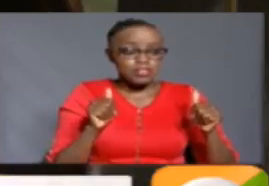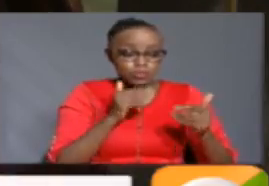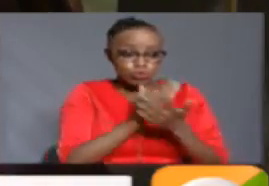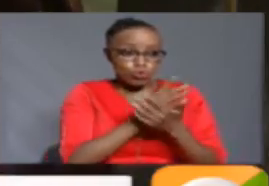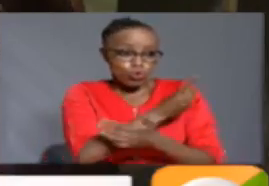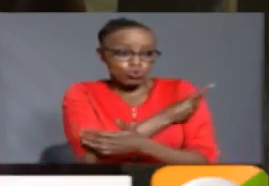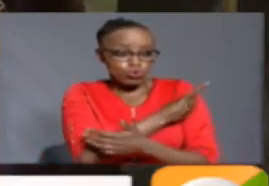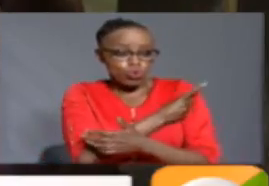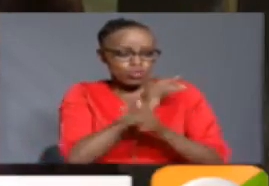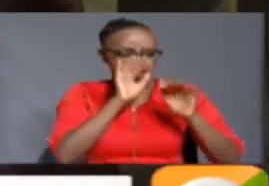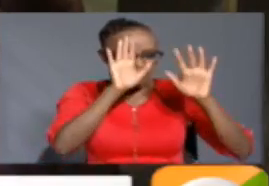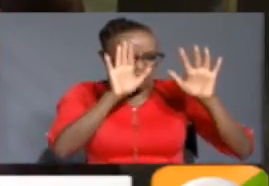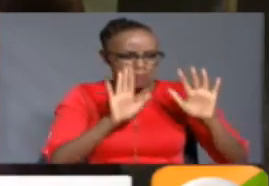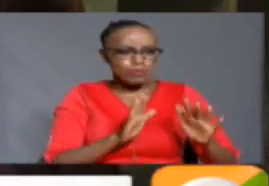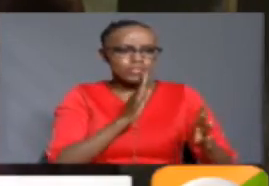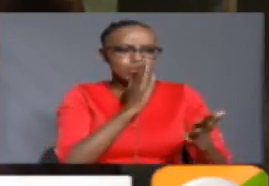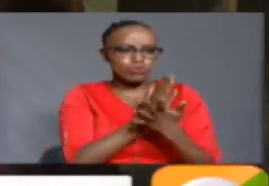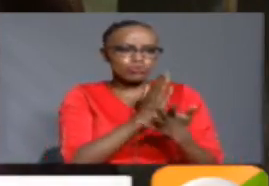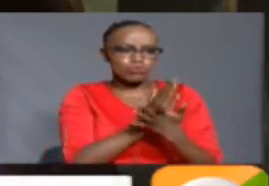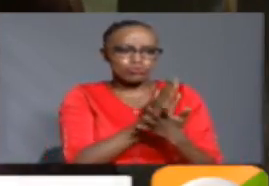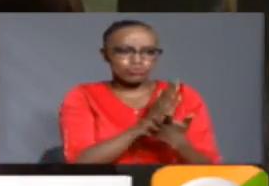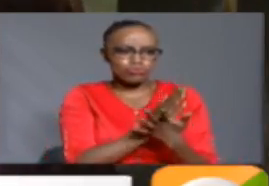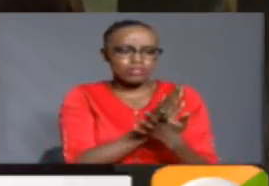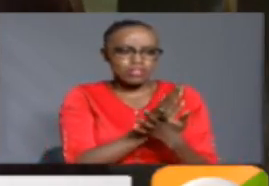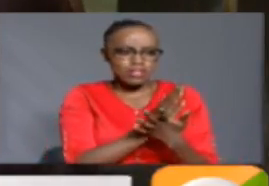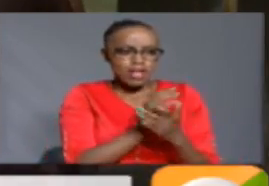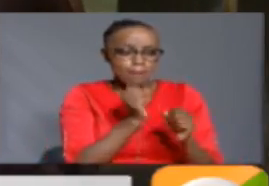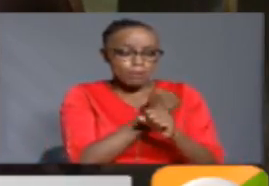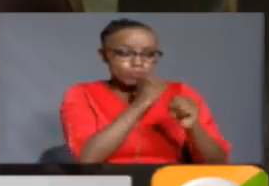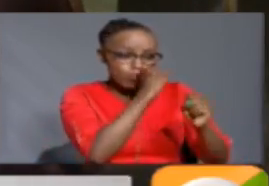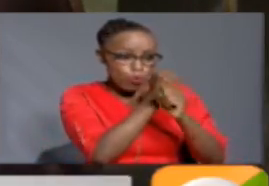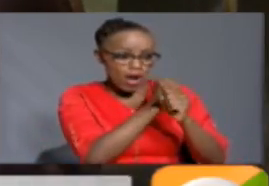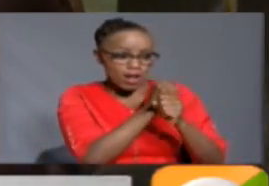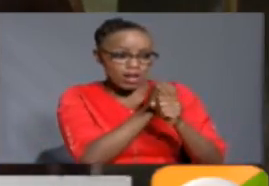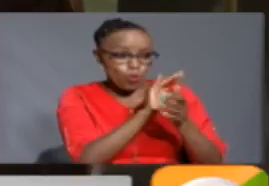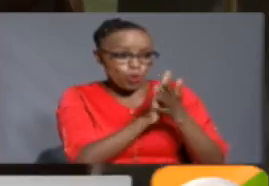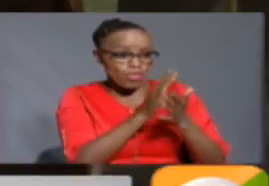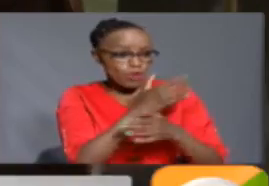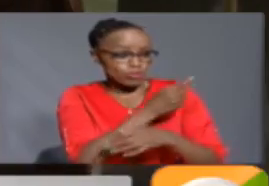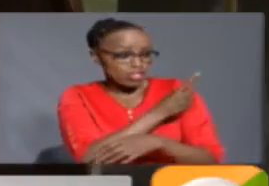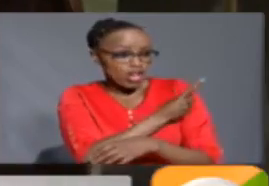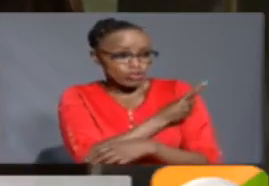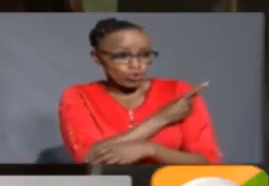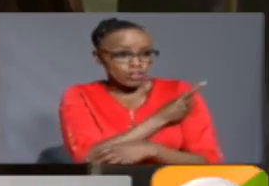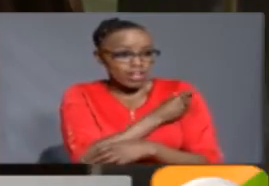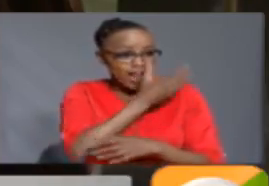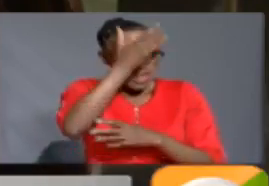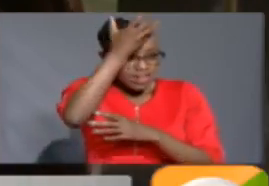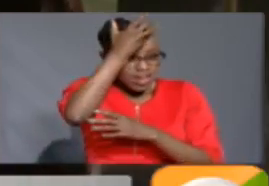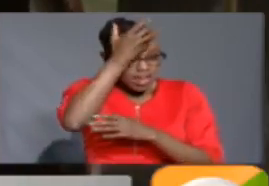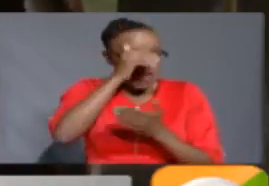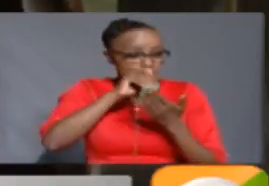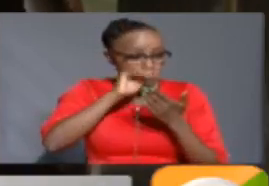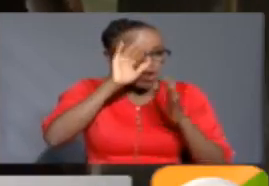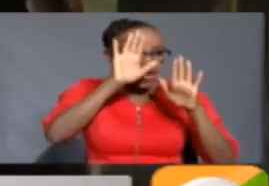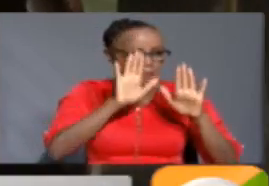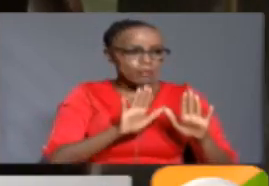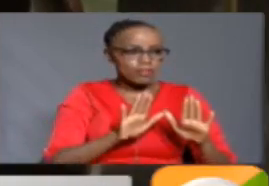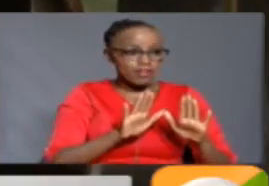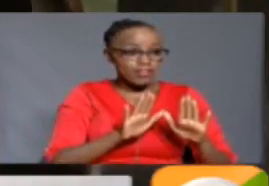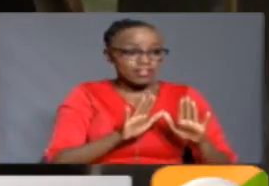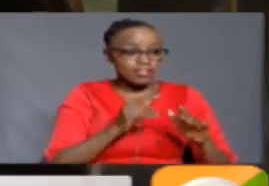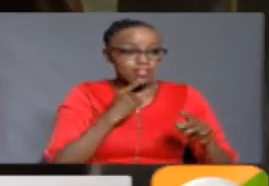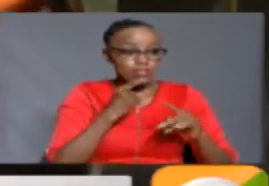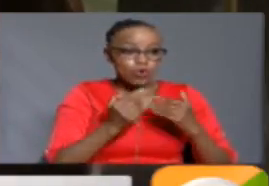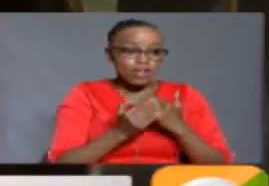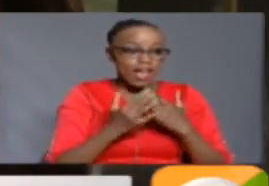doctors are very important and you can't operate without doctors, nurses are slightly more important in terms